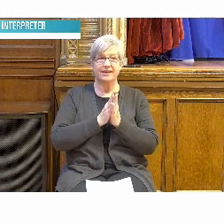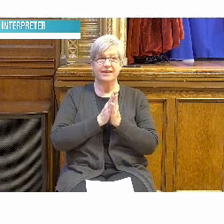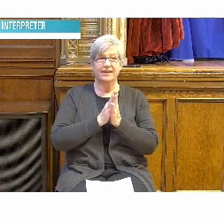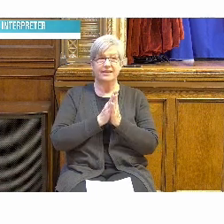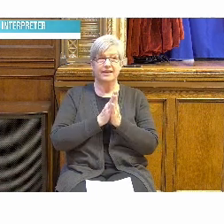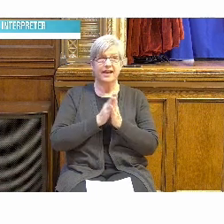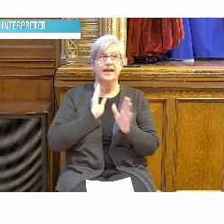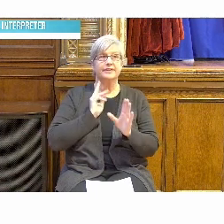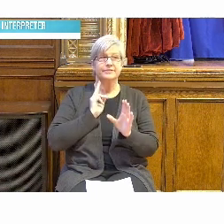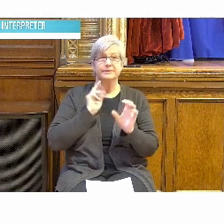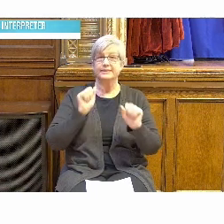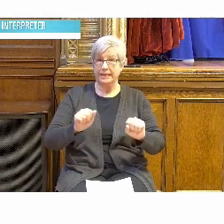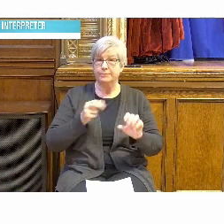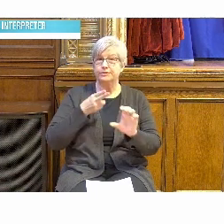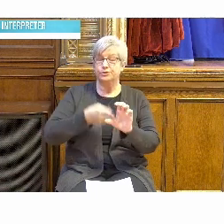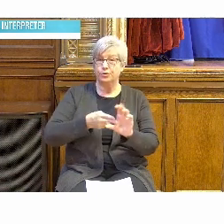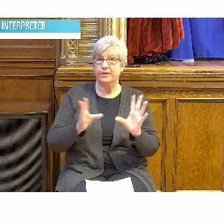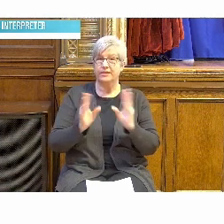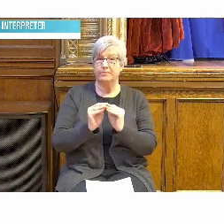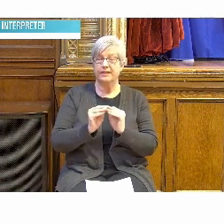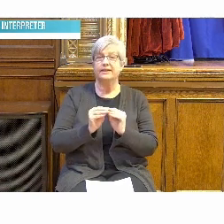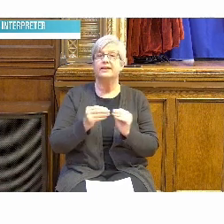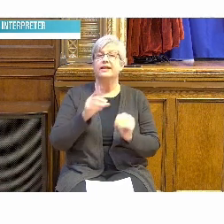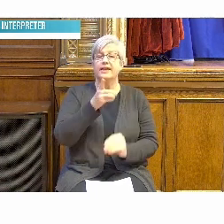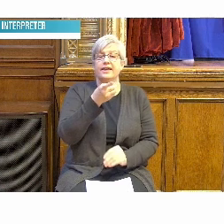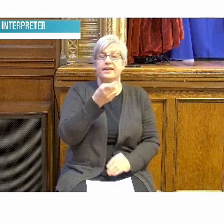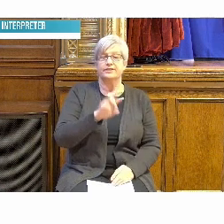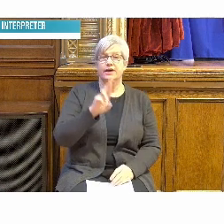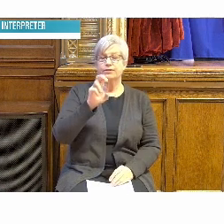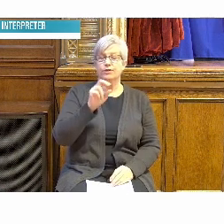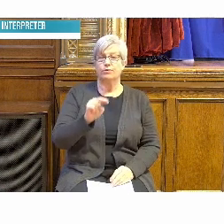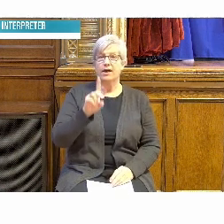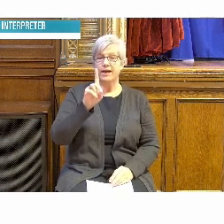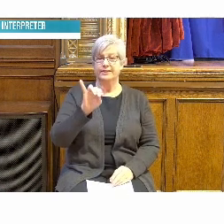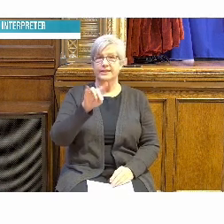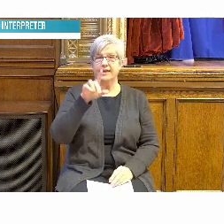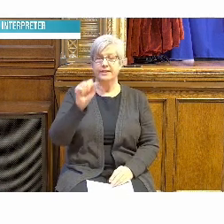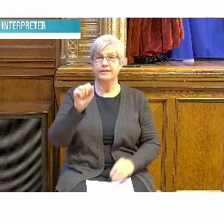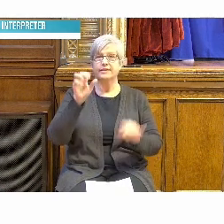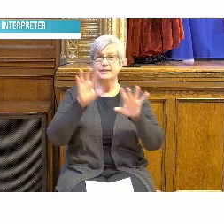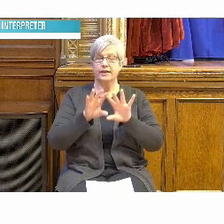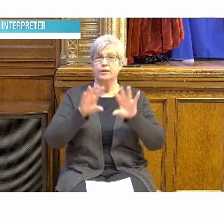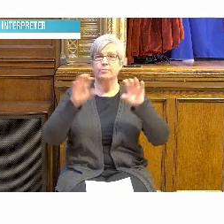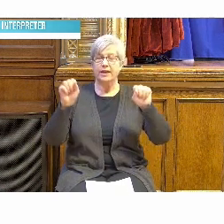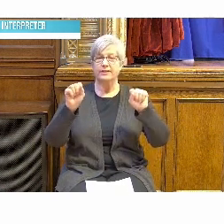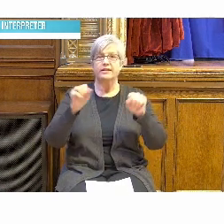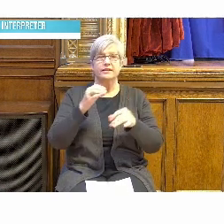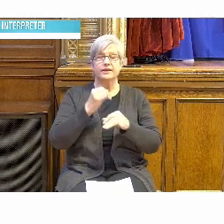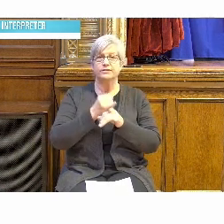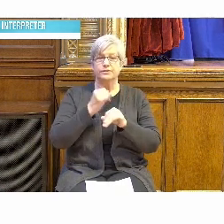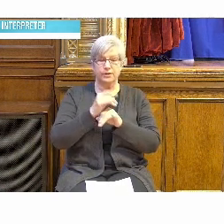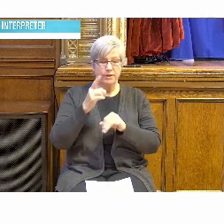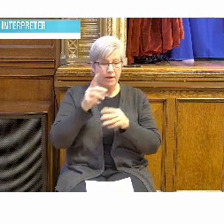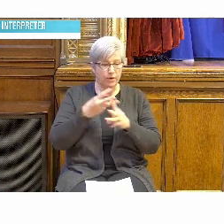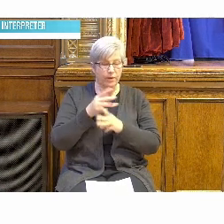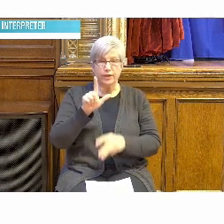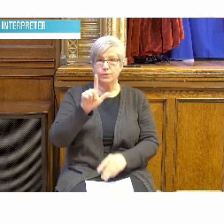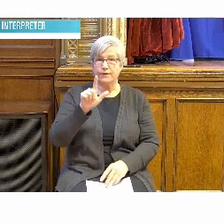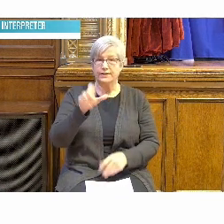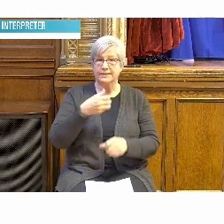to be a part of this hearing. I'm Dr. Ron Daniels. I'm president of the Institute of the Black World 21st Century